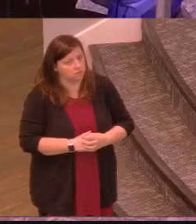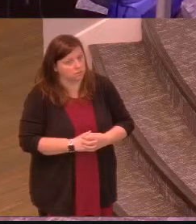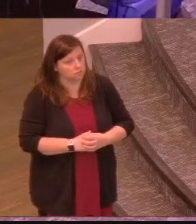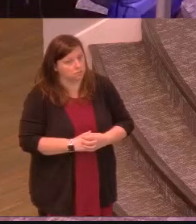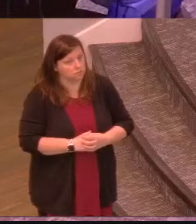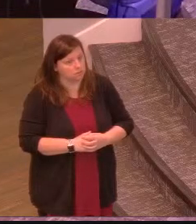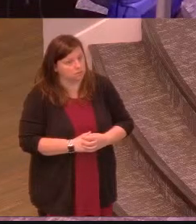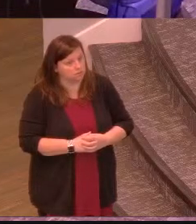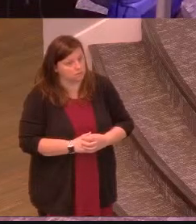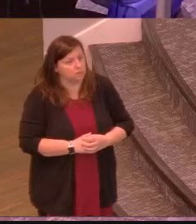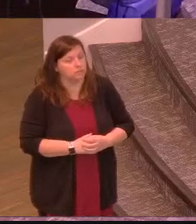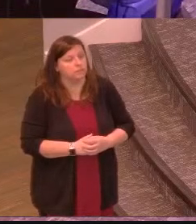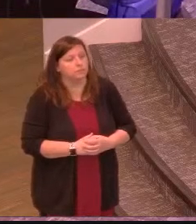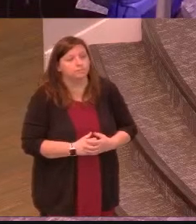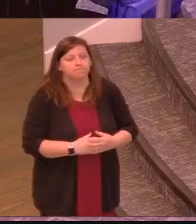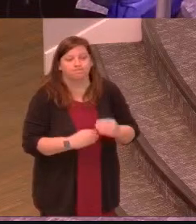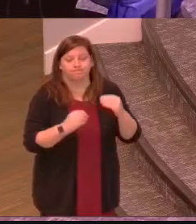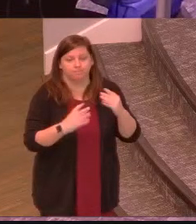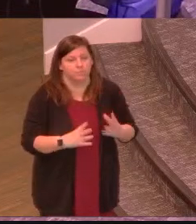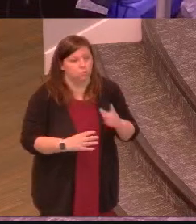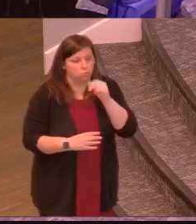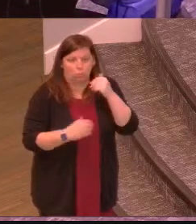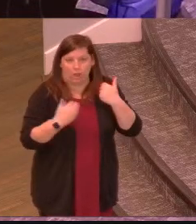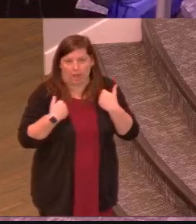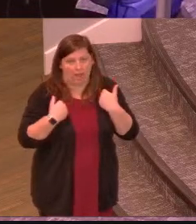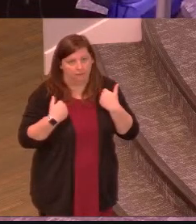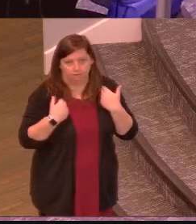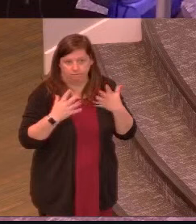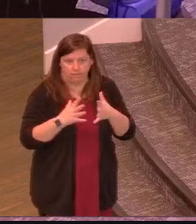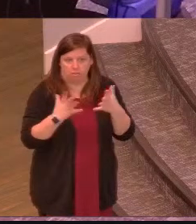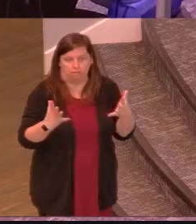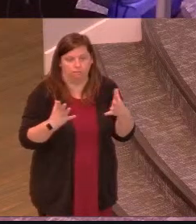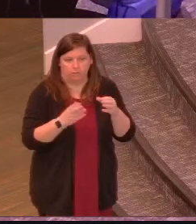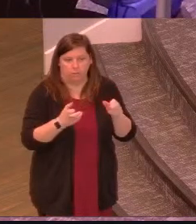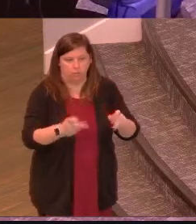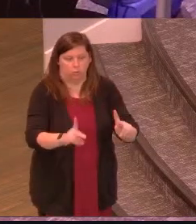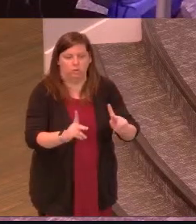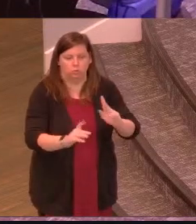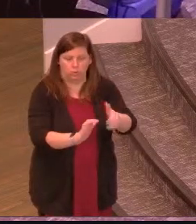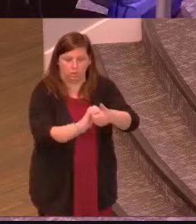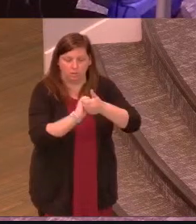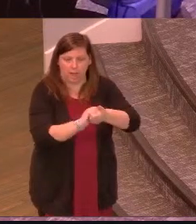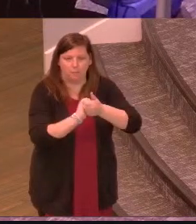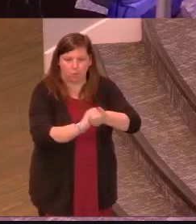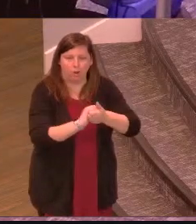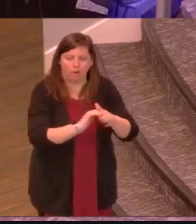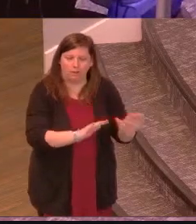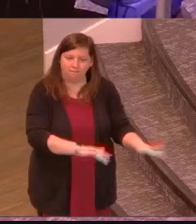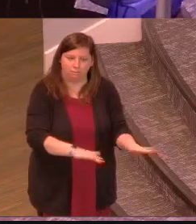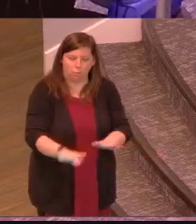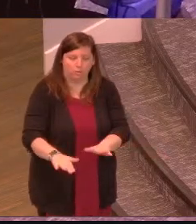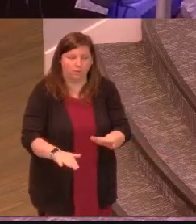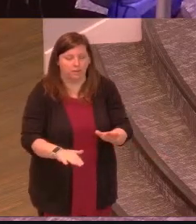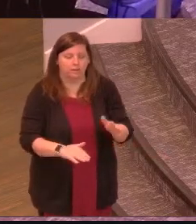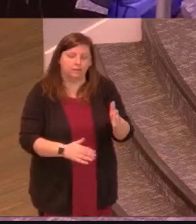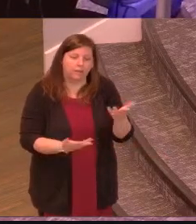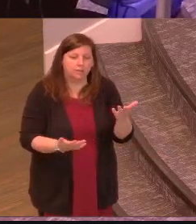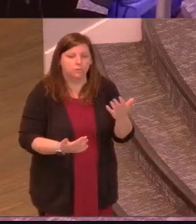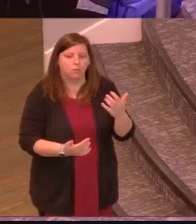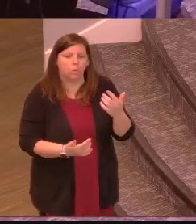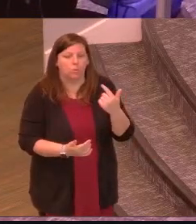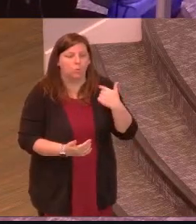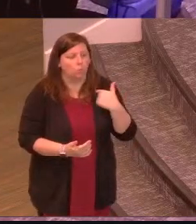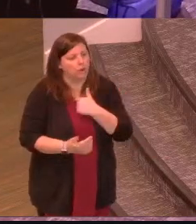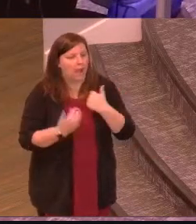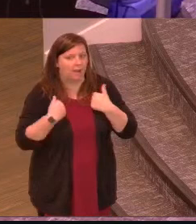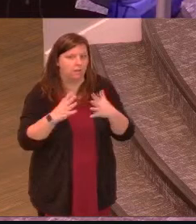collaborate informally. I mean, we're all big on, let's get everybody together on people's planning